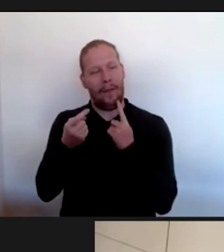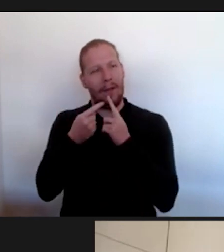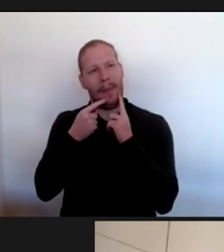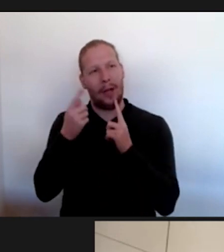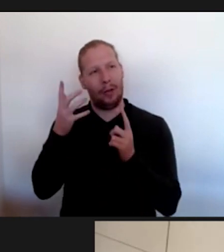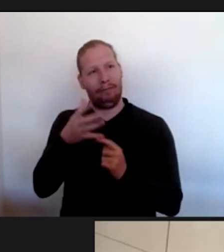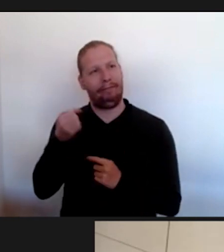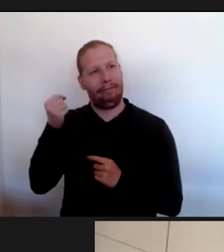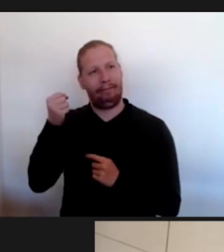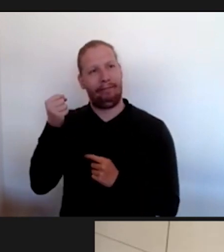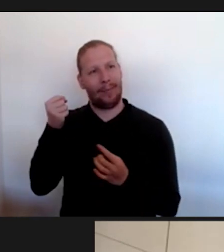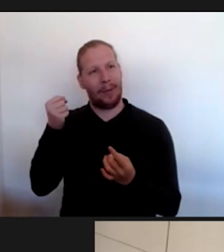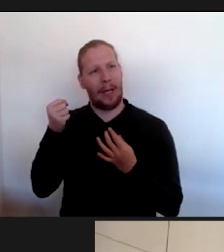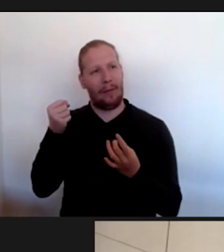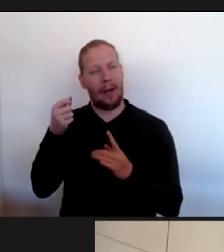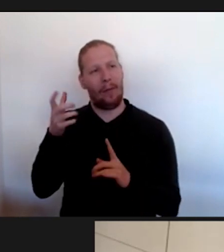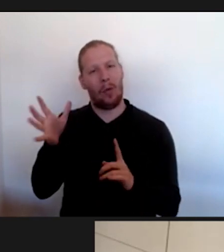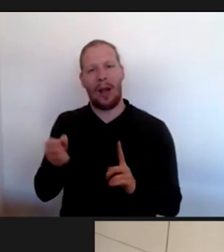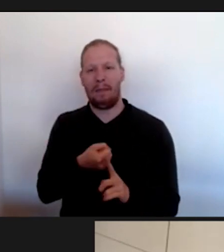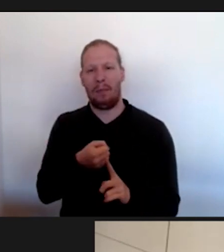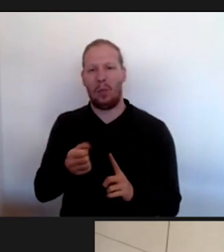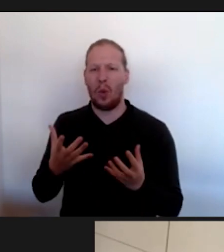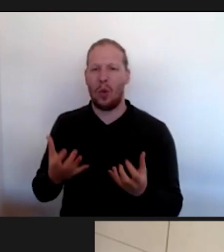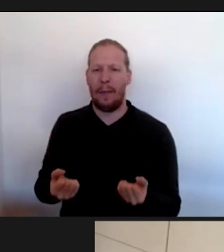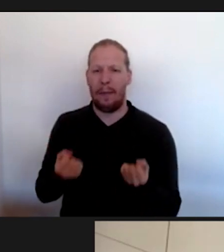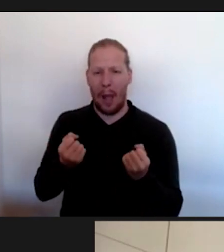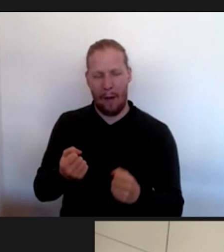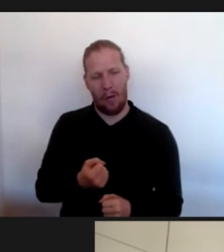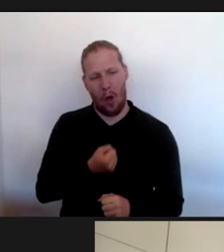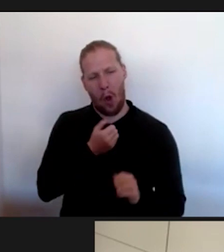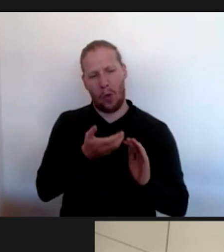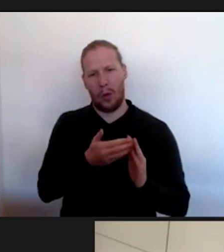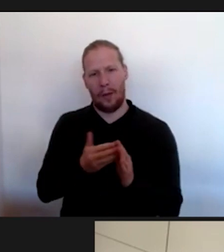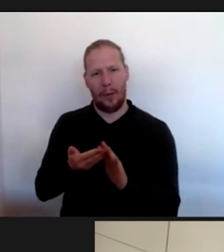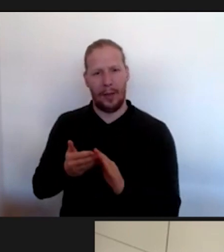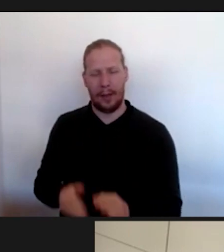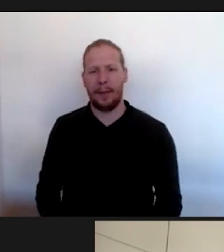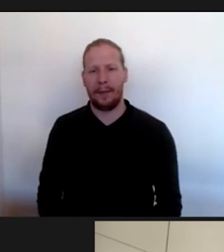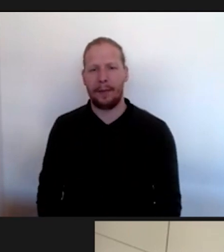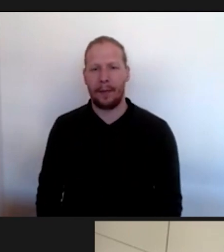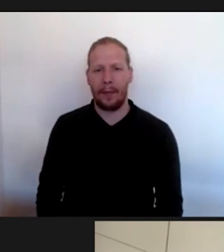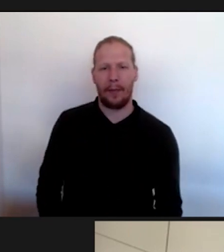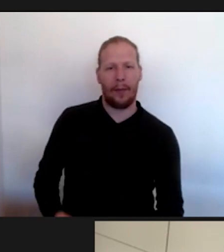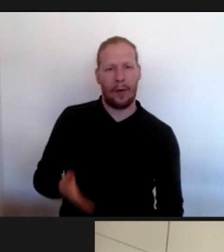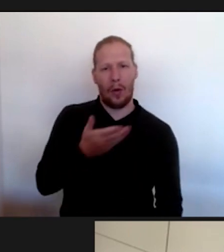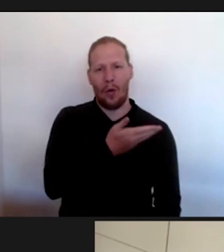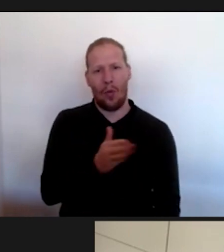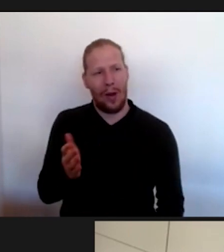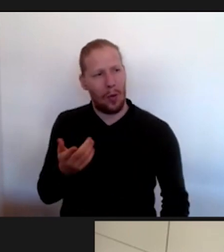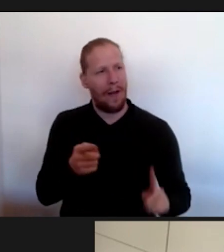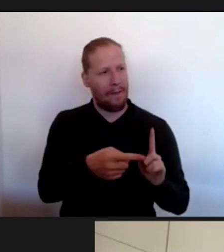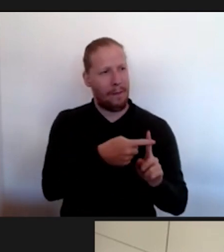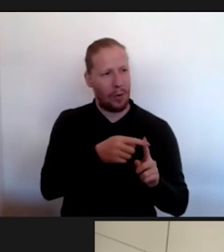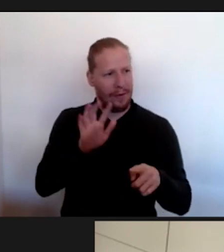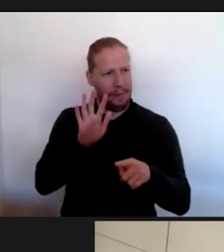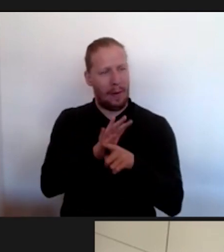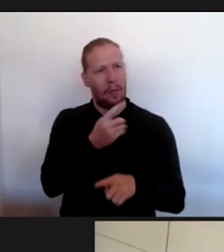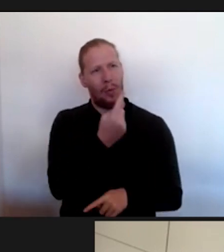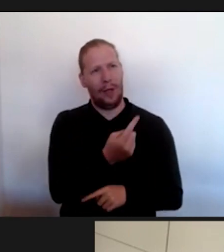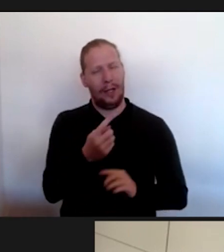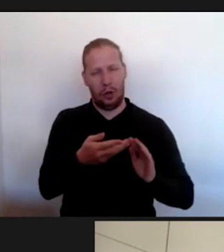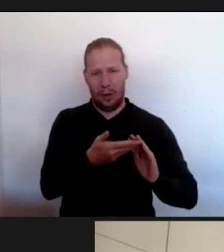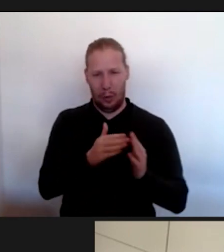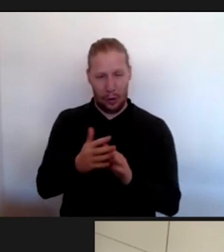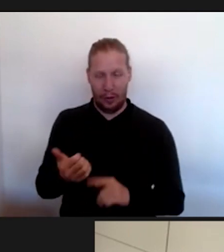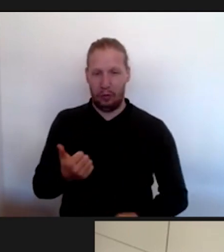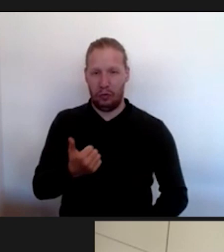and abuse that power they hold towards their own communities. I mean, we all have a good and the bad in every community, yeah? So it's also